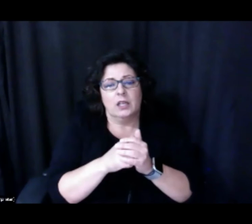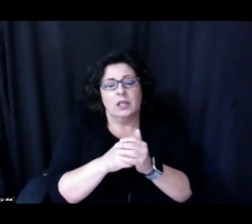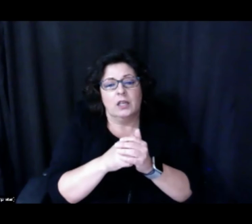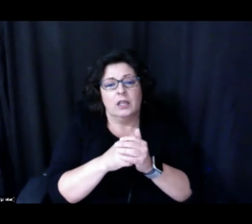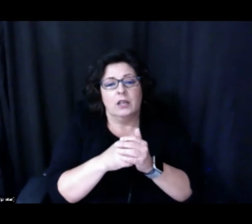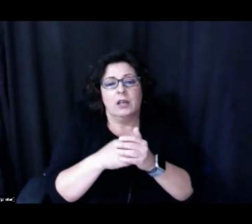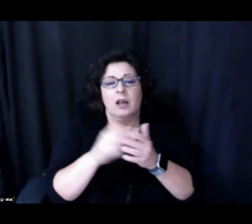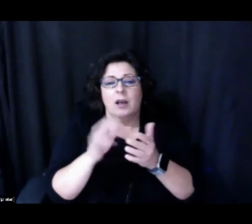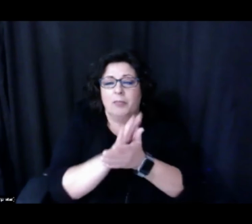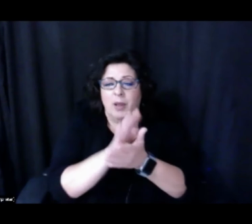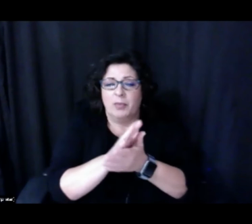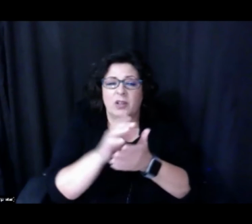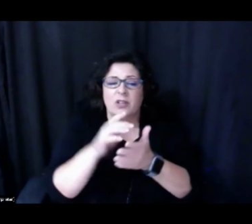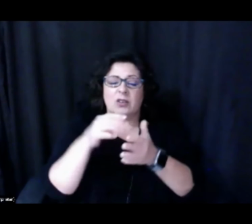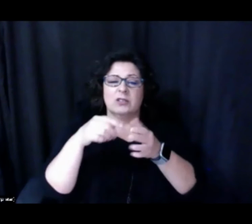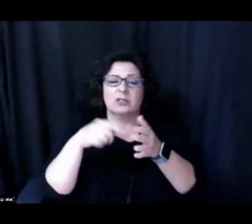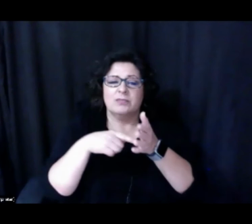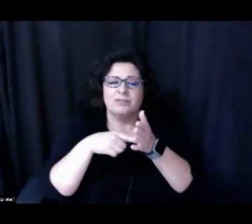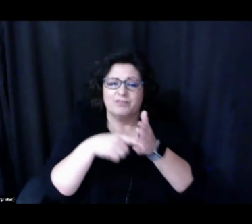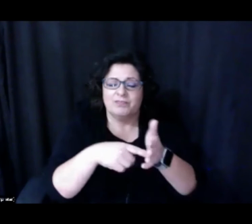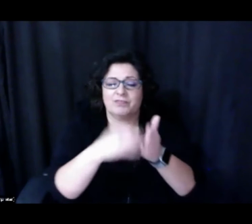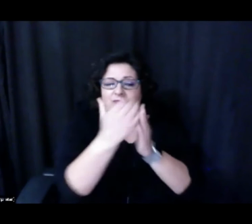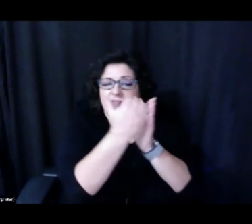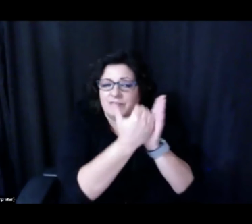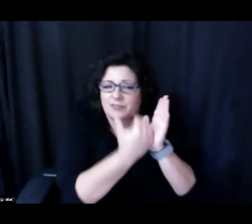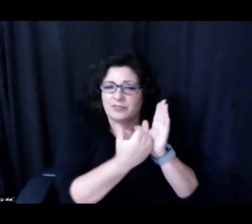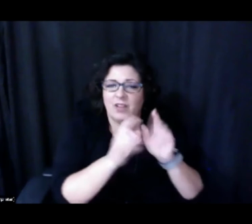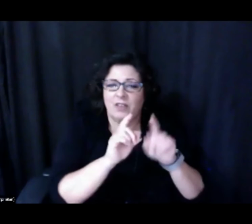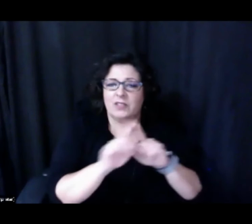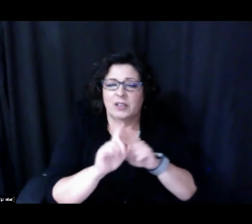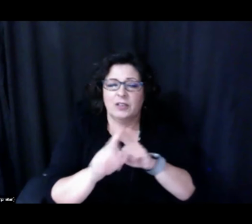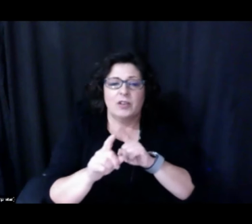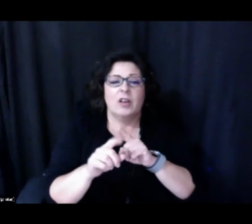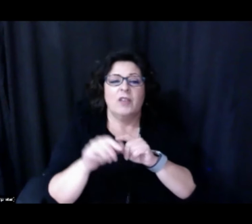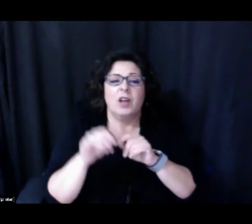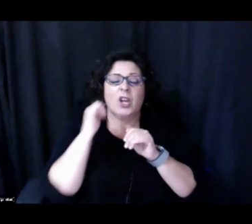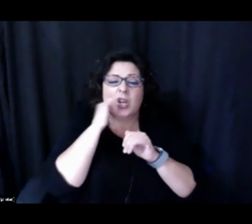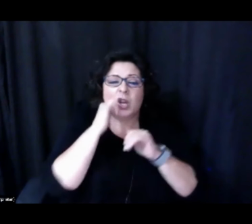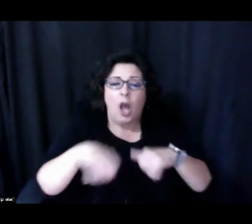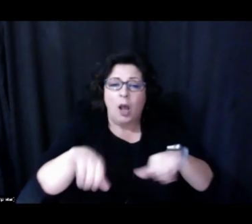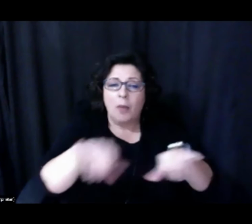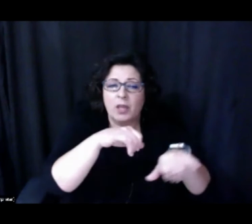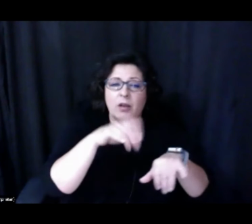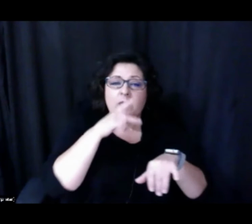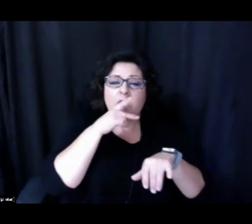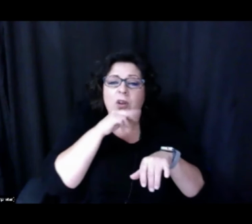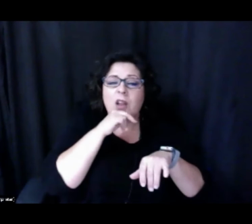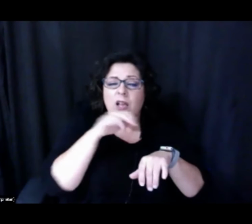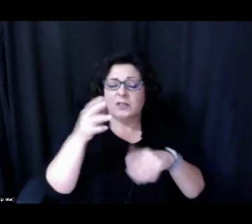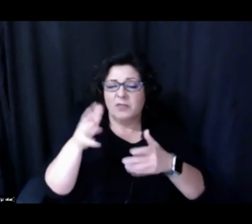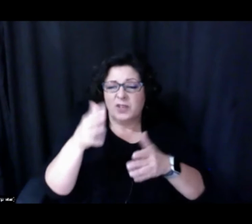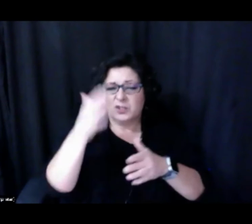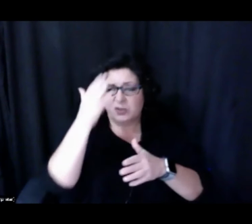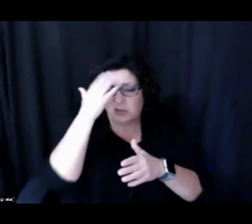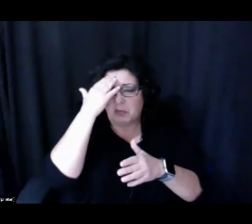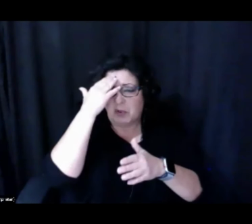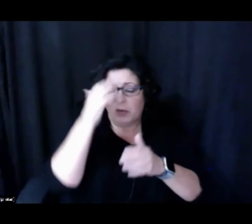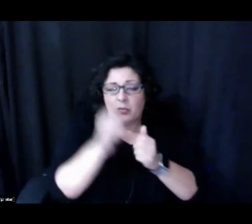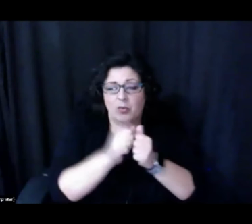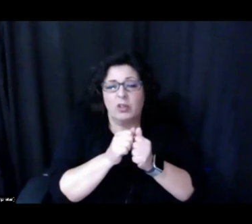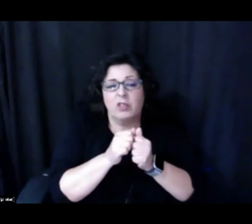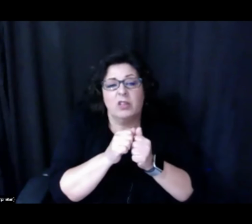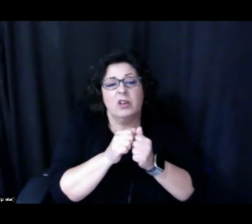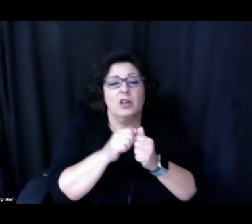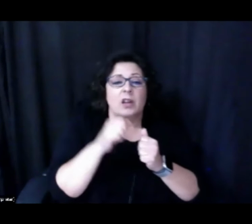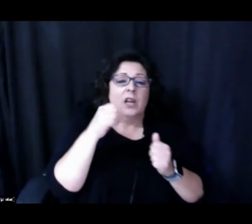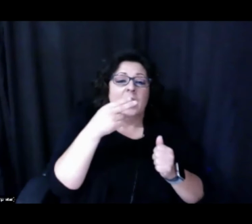a handout, and it goes through some of these as well. But so some common pronouns that you're all familiar with is she, her,